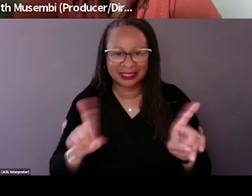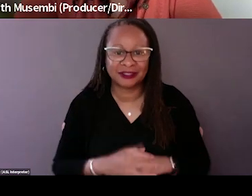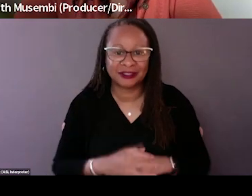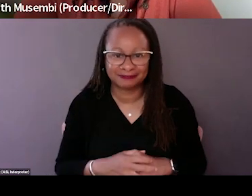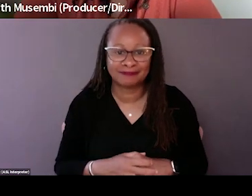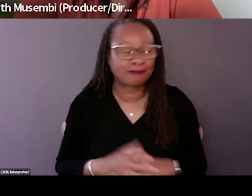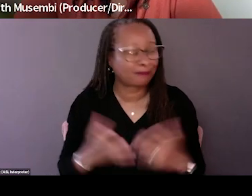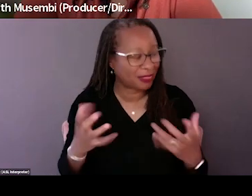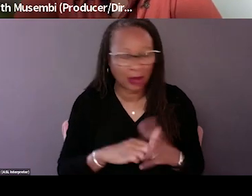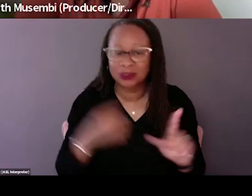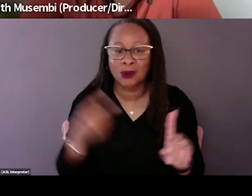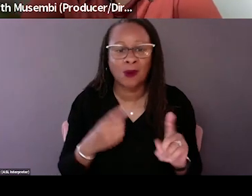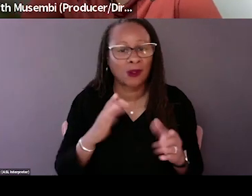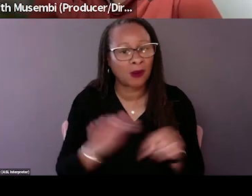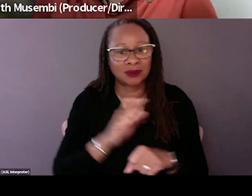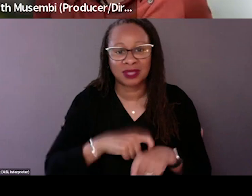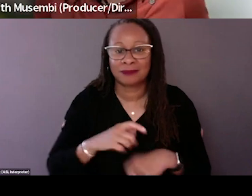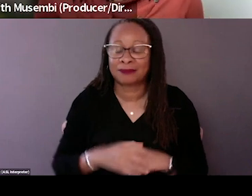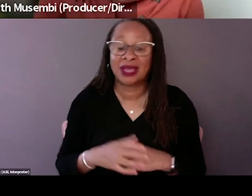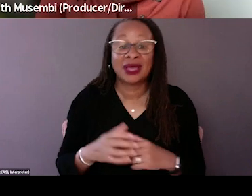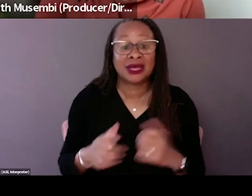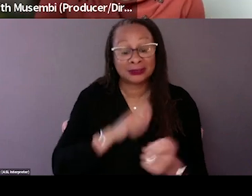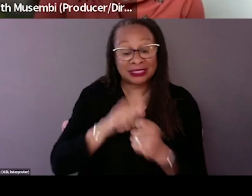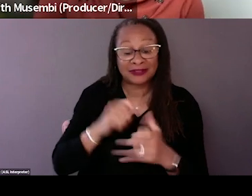any... especially in film and TV,